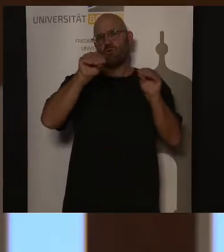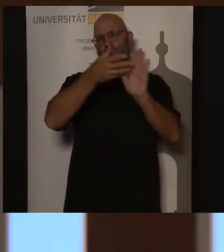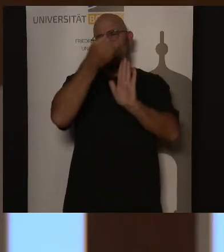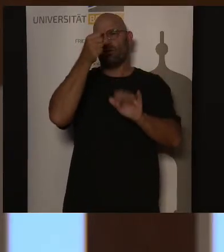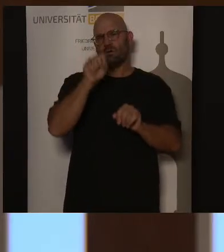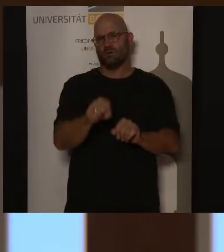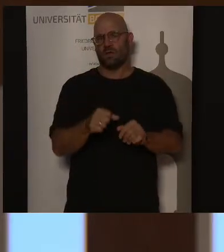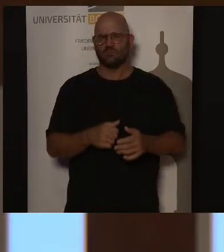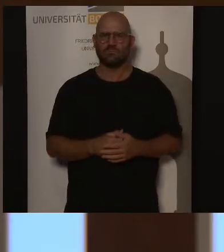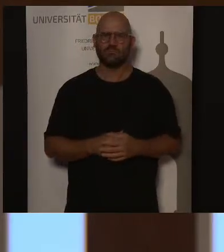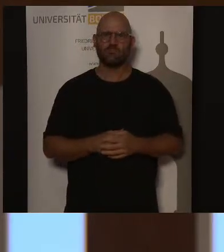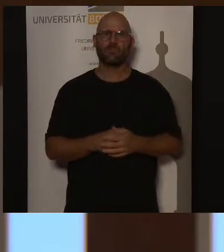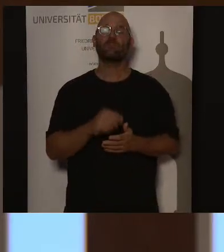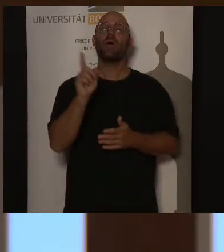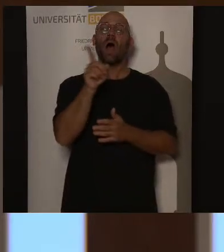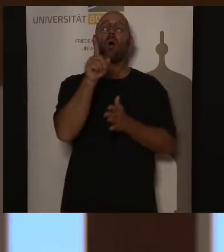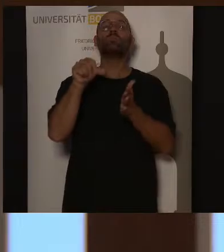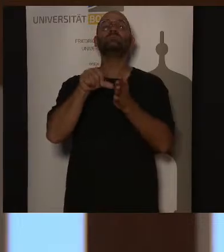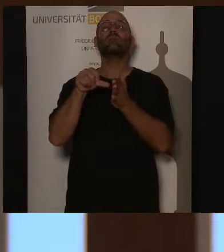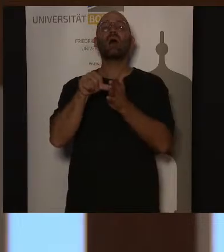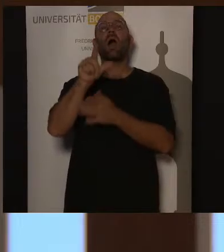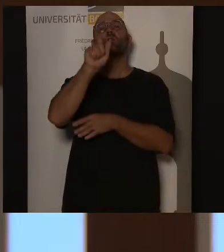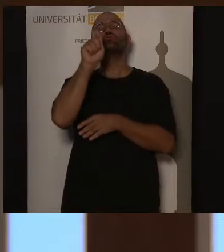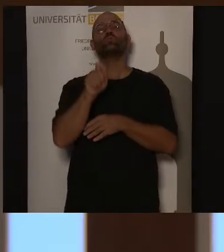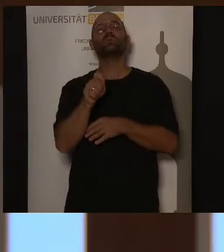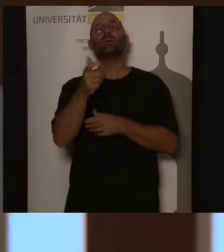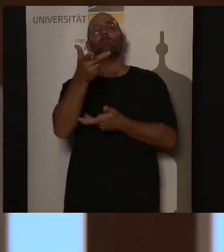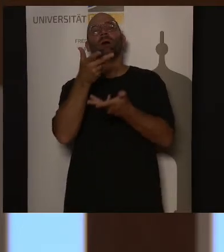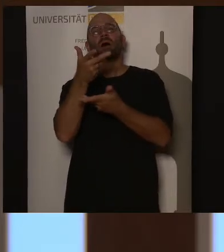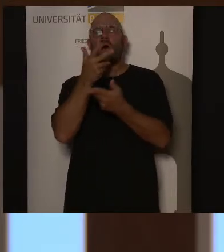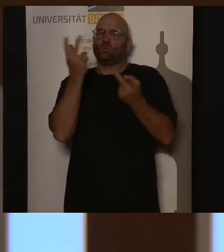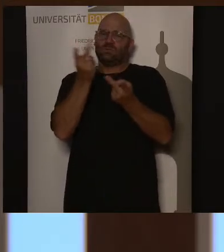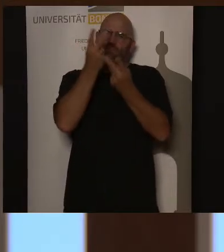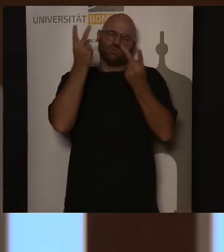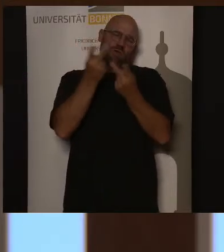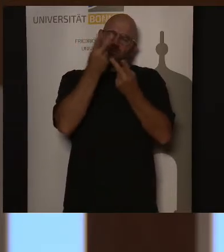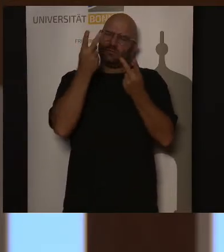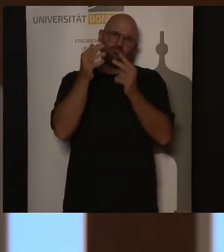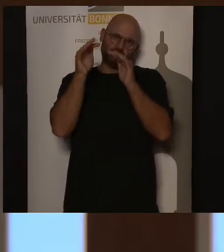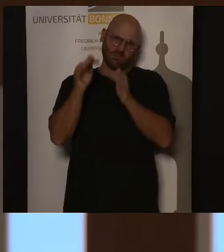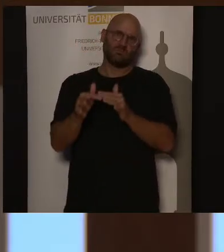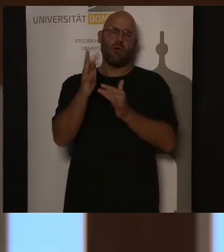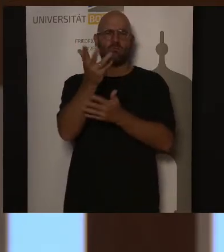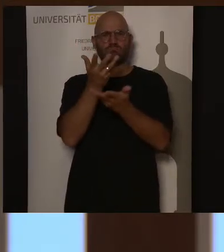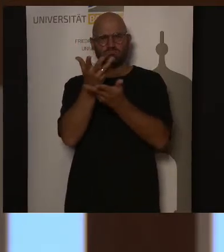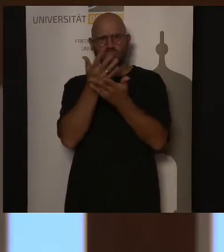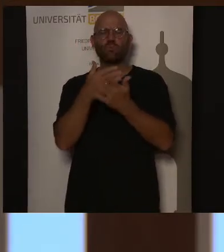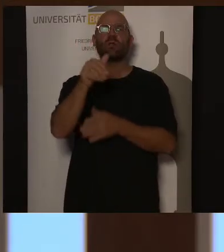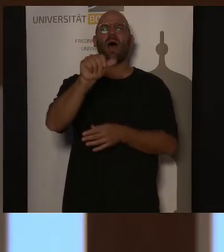unit, the Equal Opportunity and Diversity Unit, and our Central Study Advisory